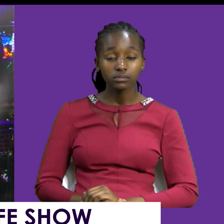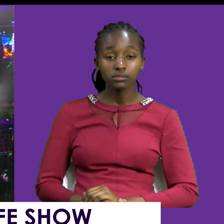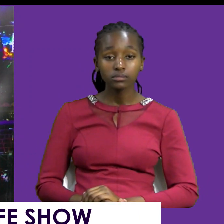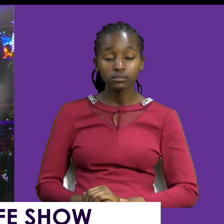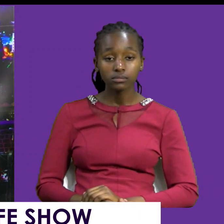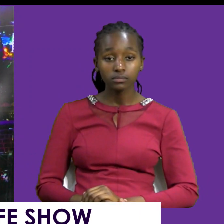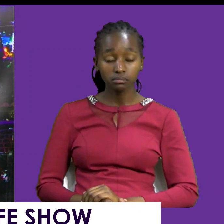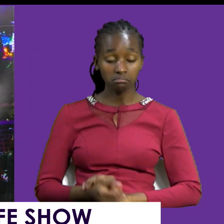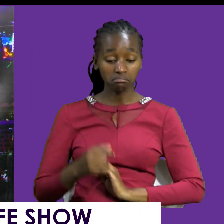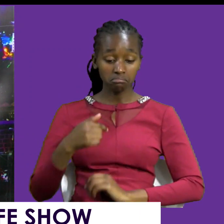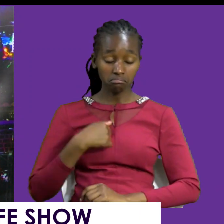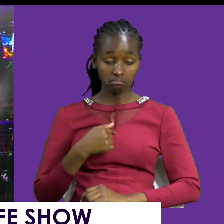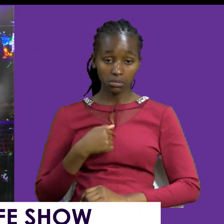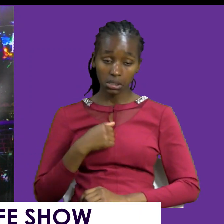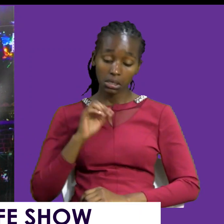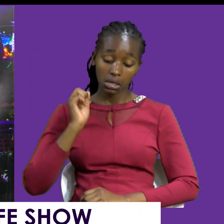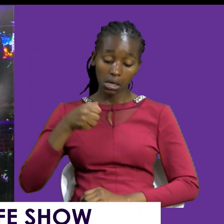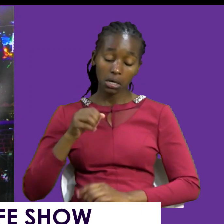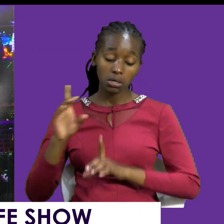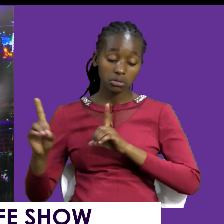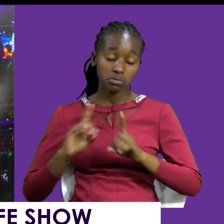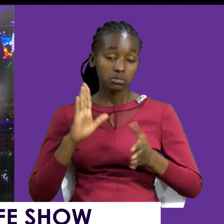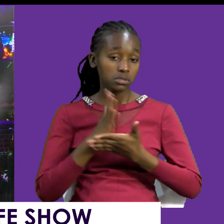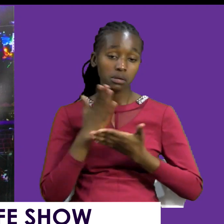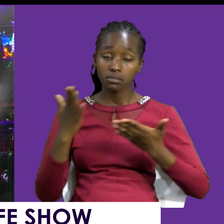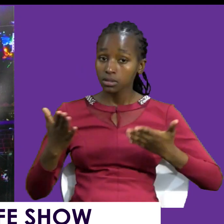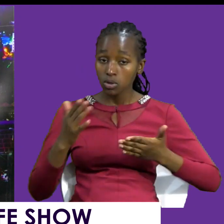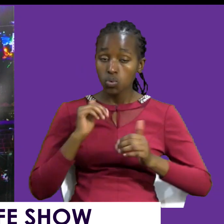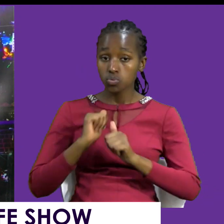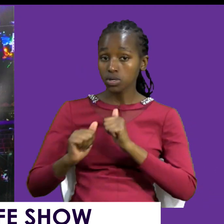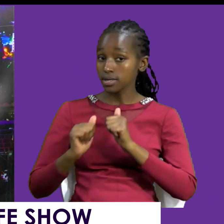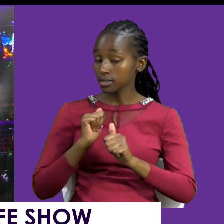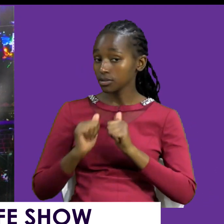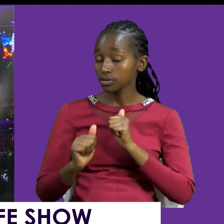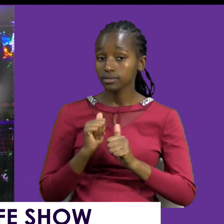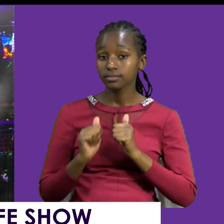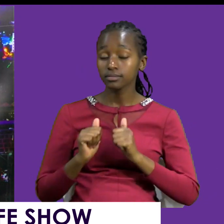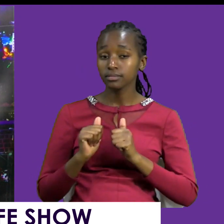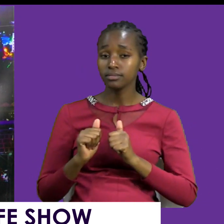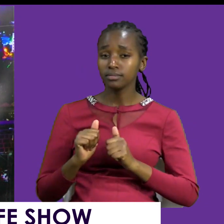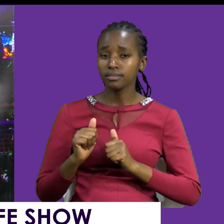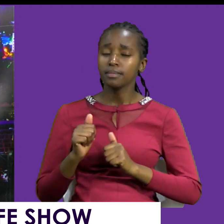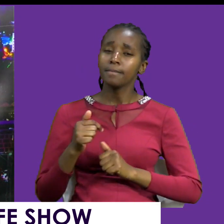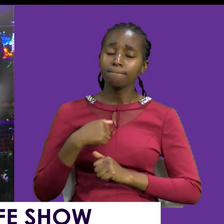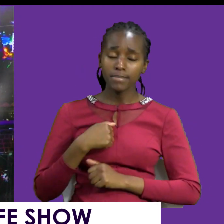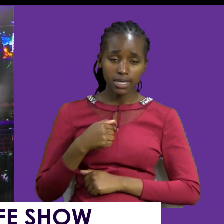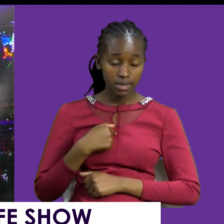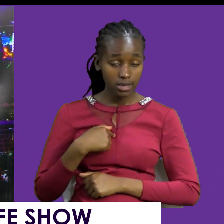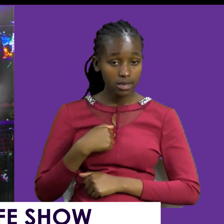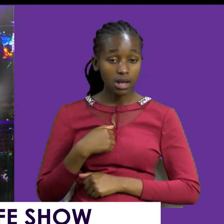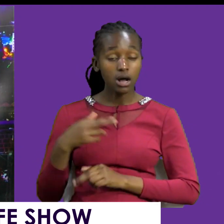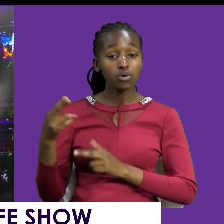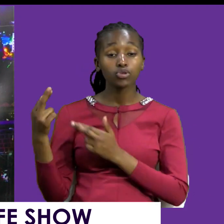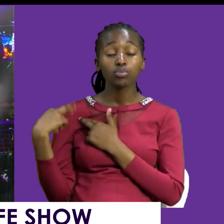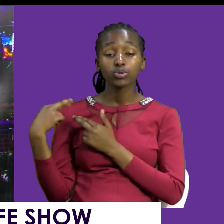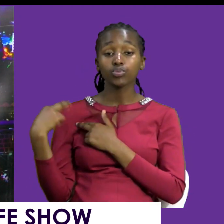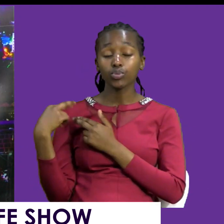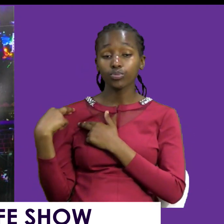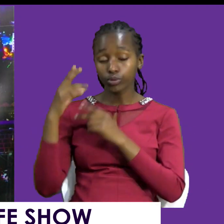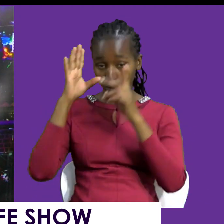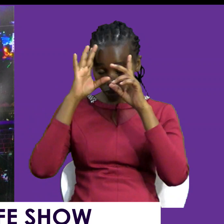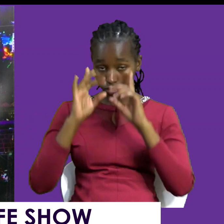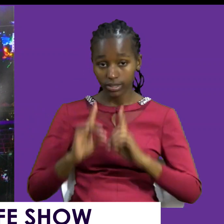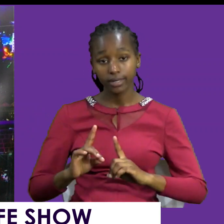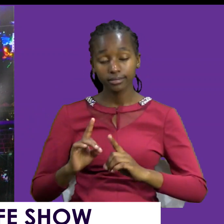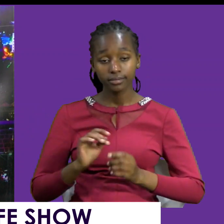I may do something, that probably I'm the one to decide. I'm the one to decide it.